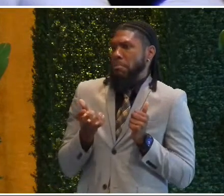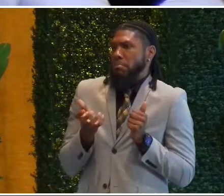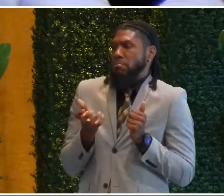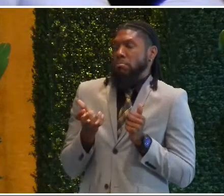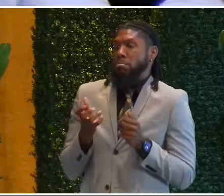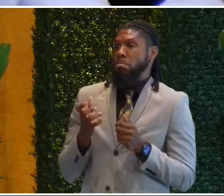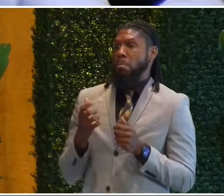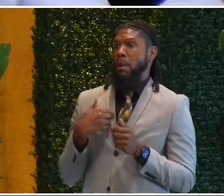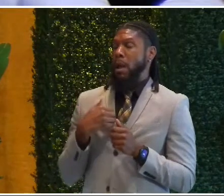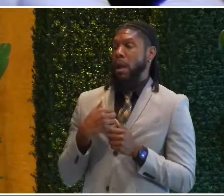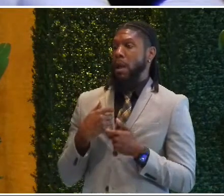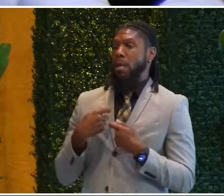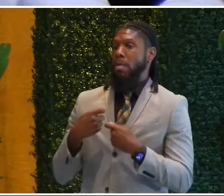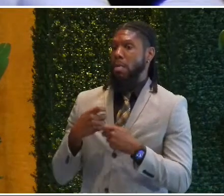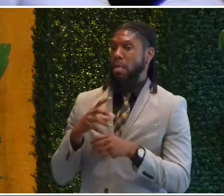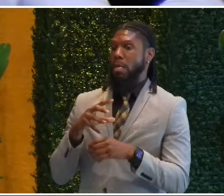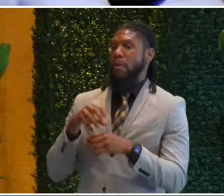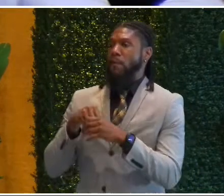movement